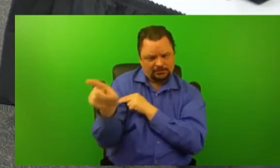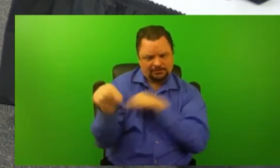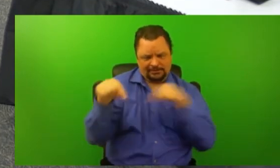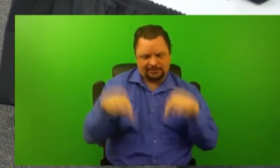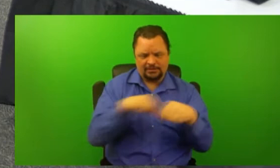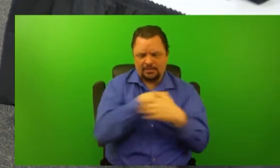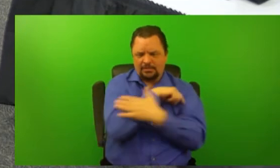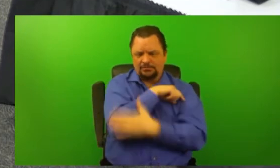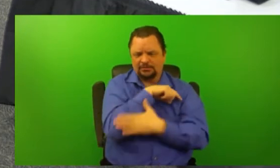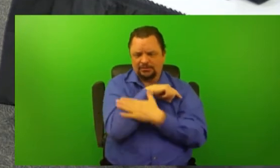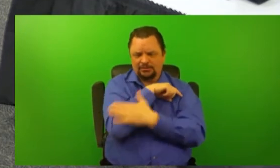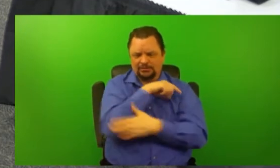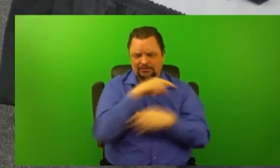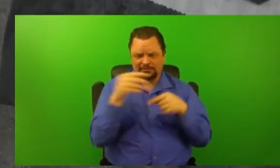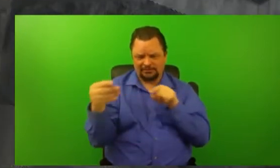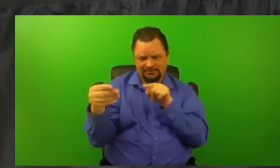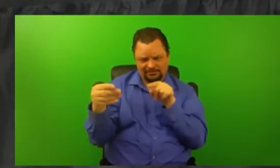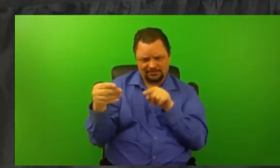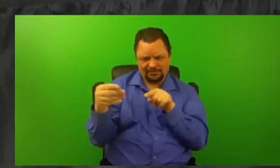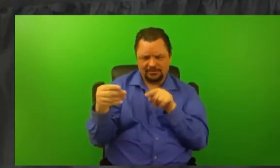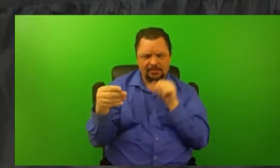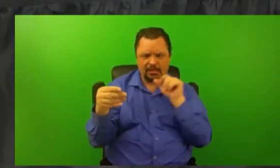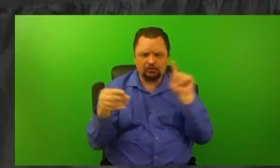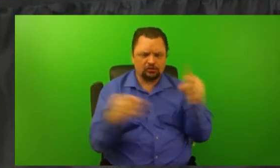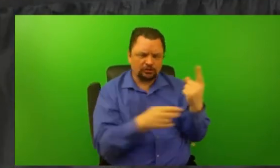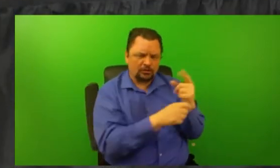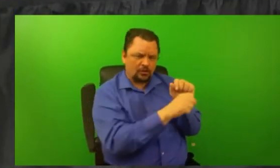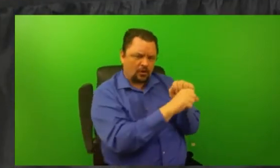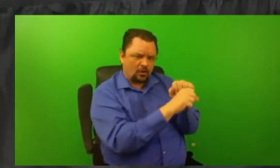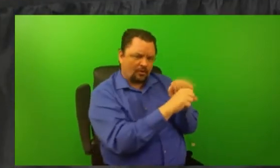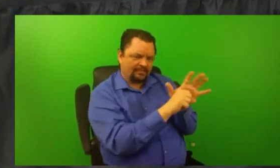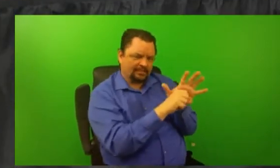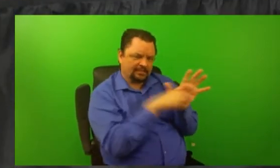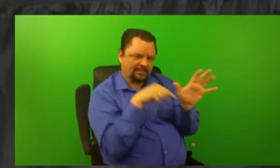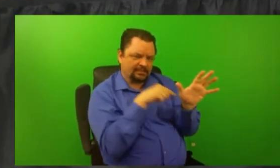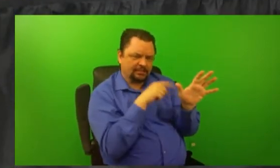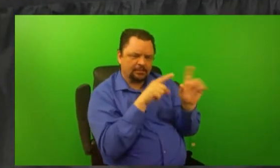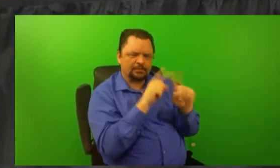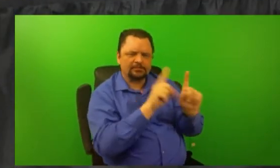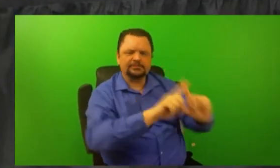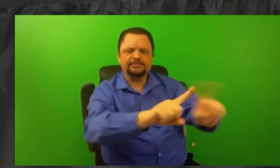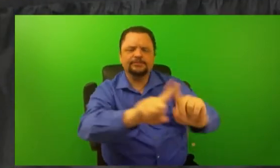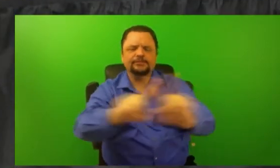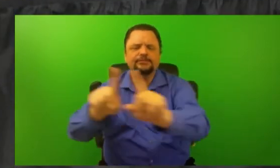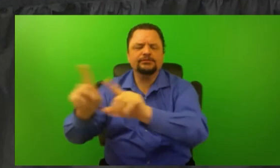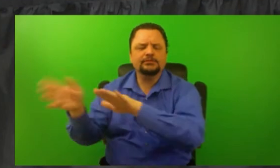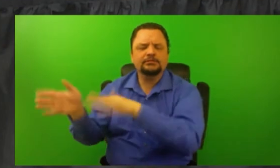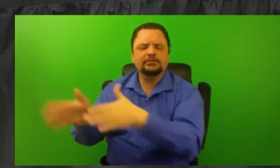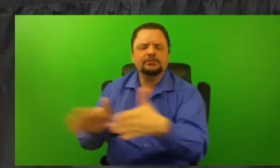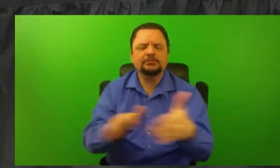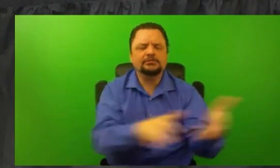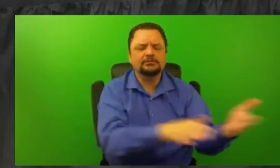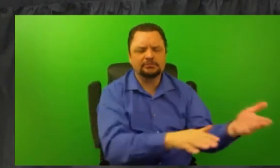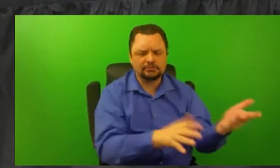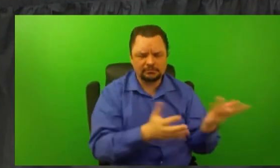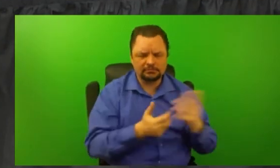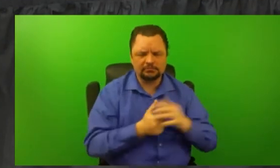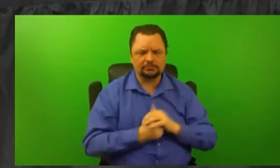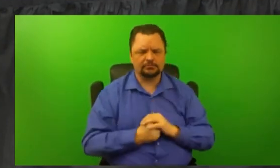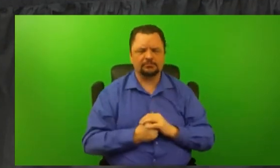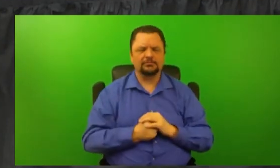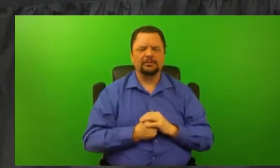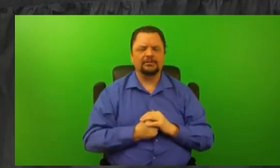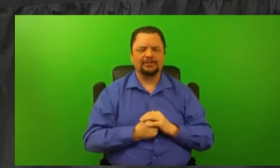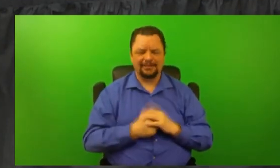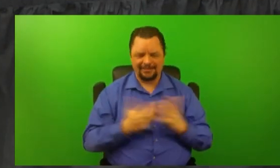COVID? Yeah, to we have much more detail than that, broken down by age range